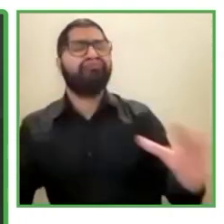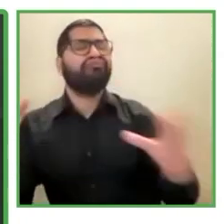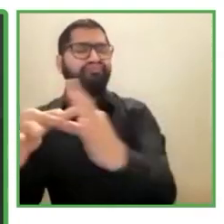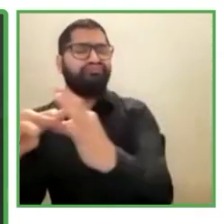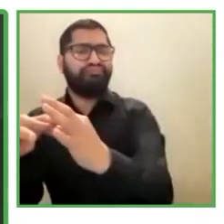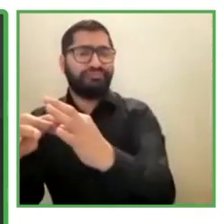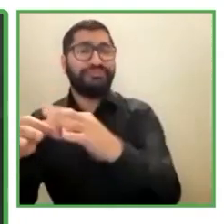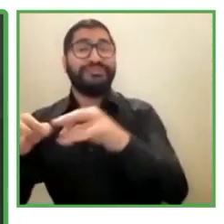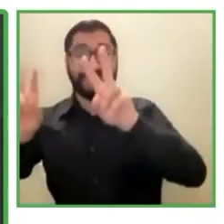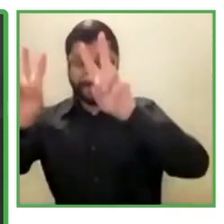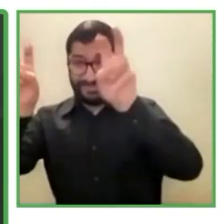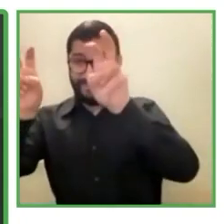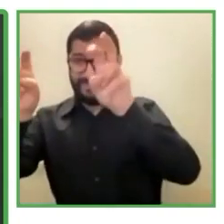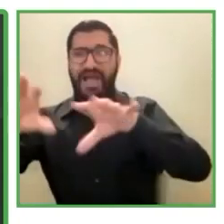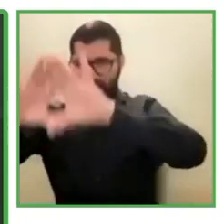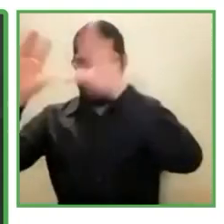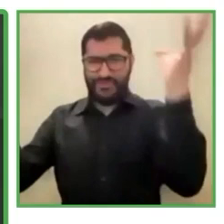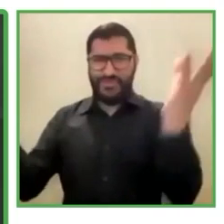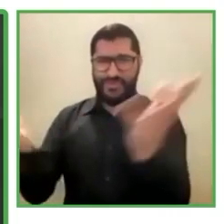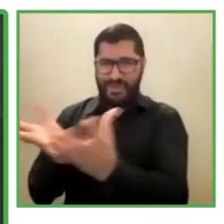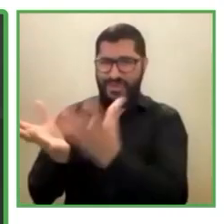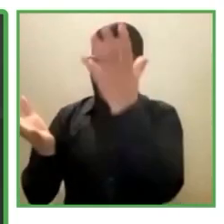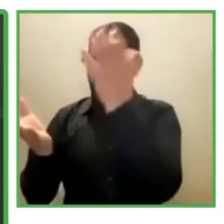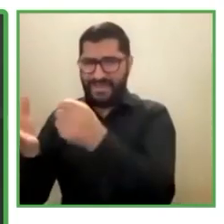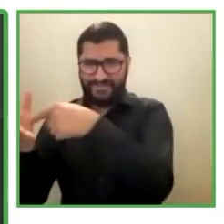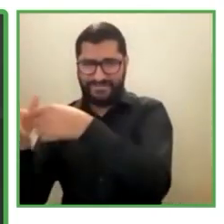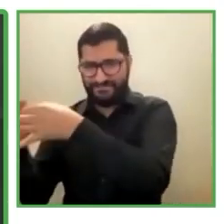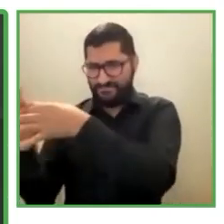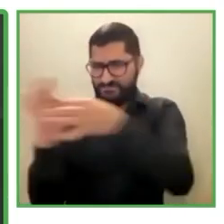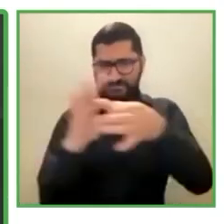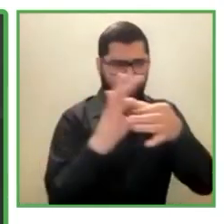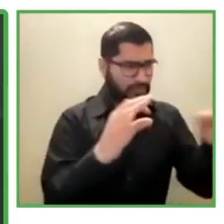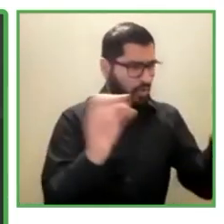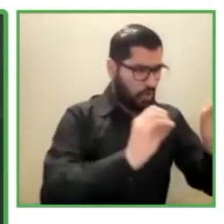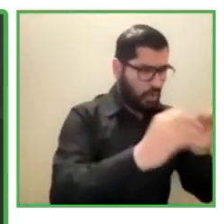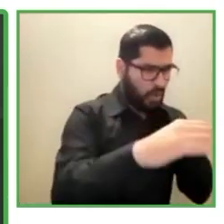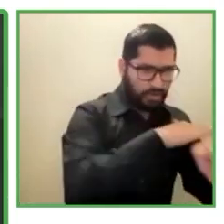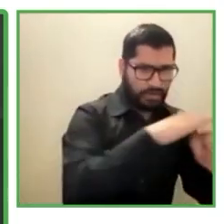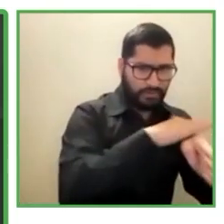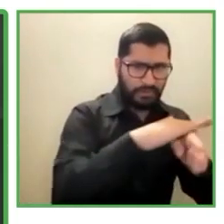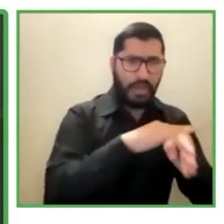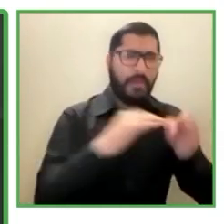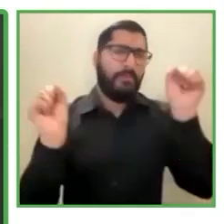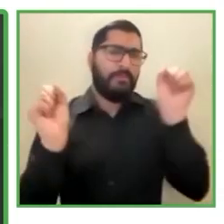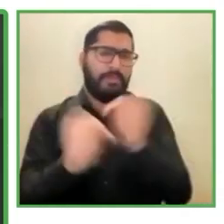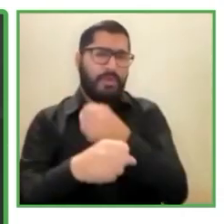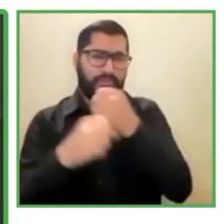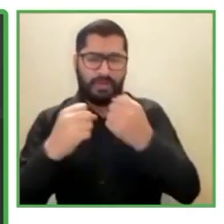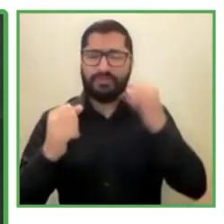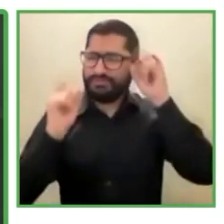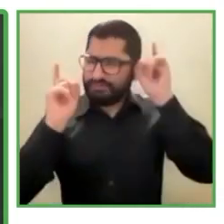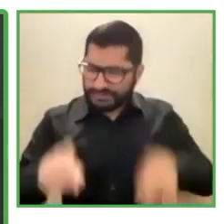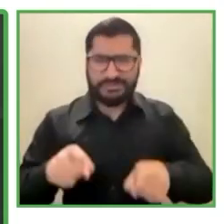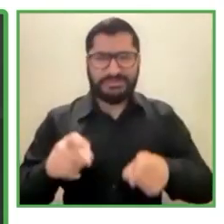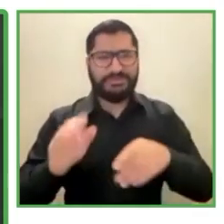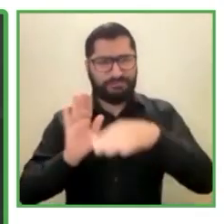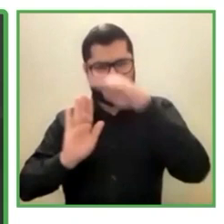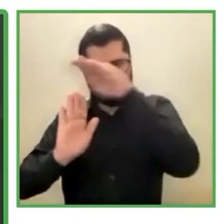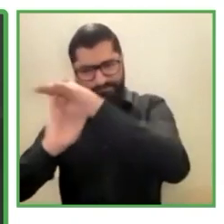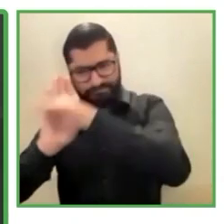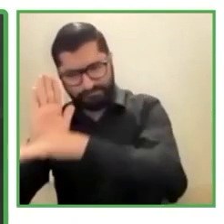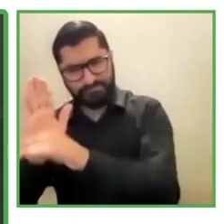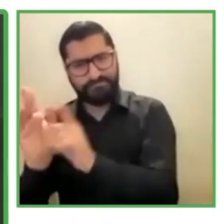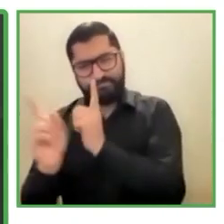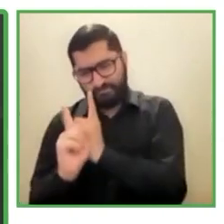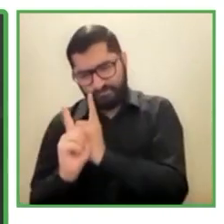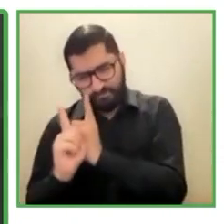supply chains, access to commercial and productive policies, and this generates high informality and labor